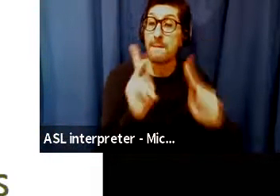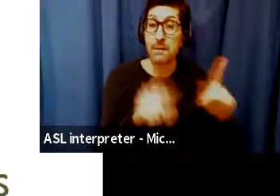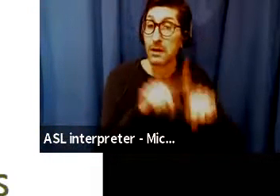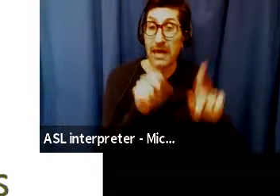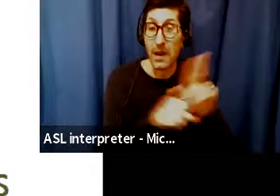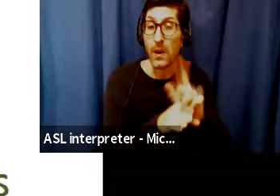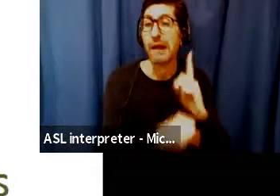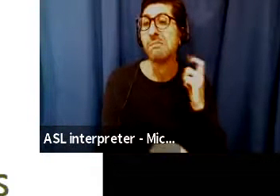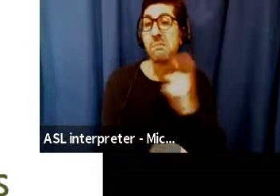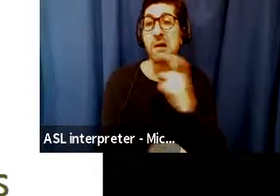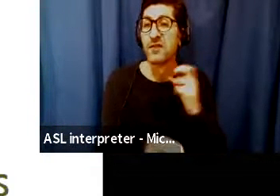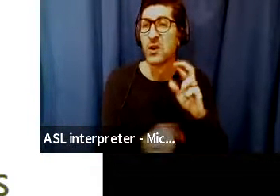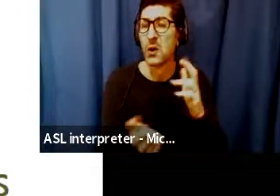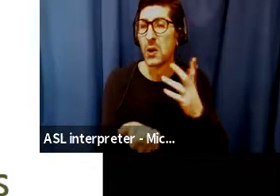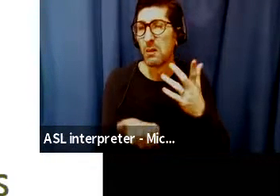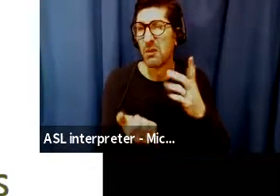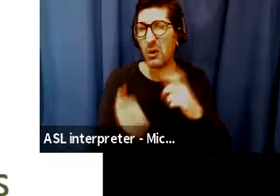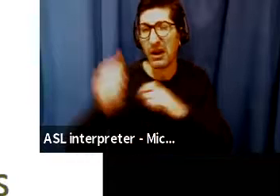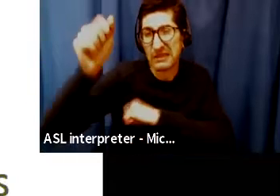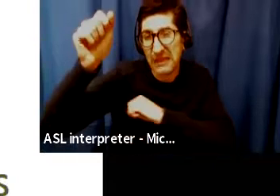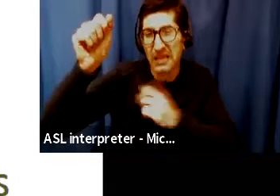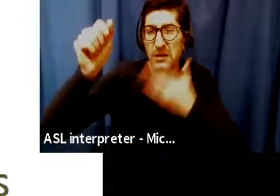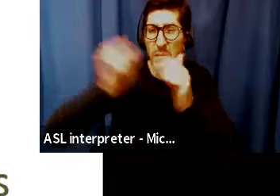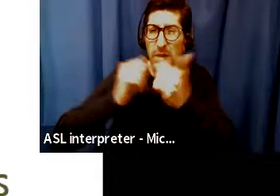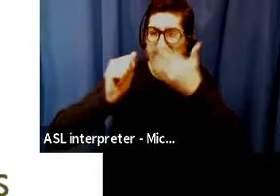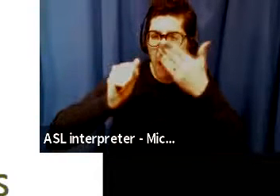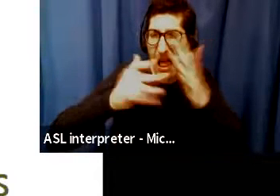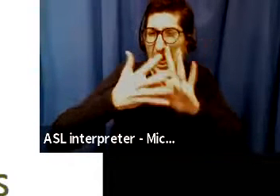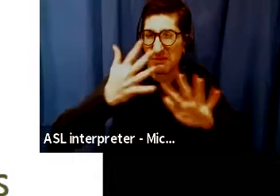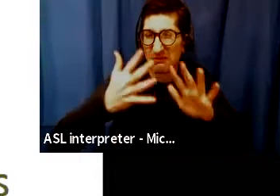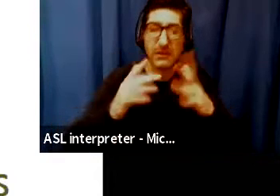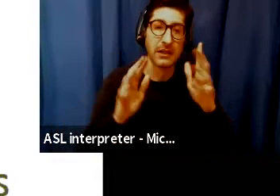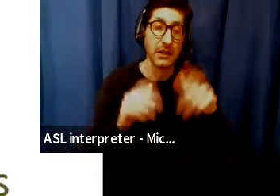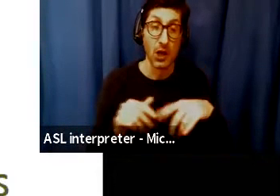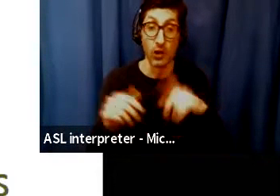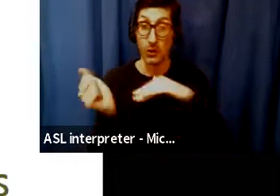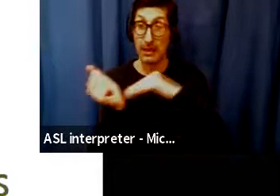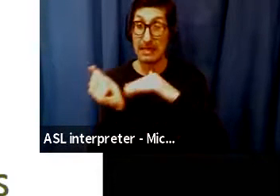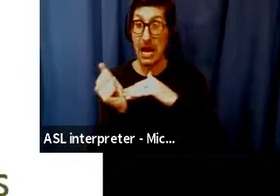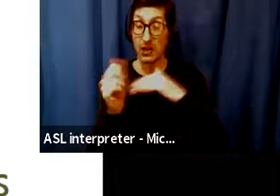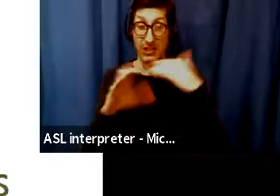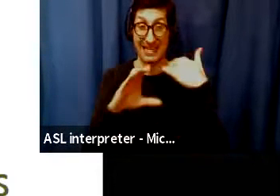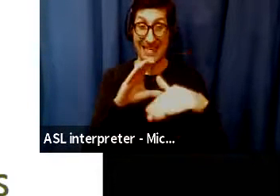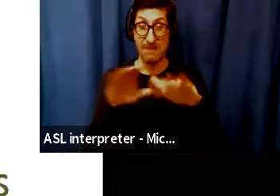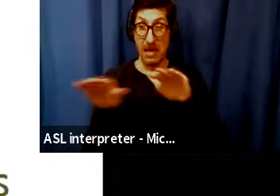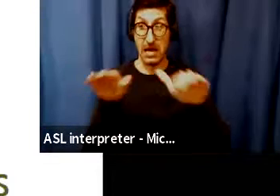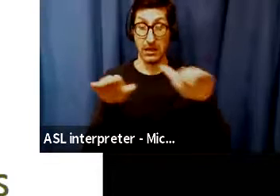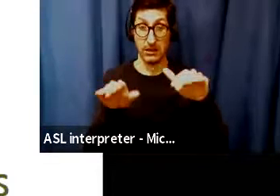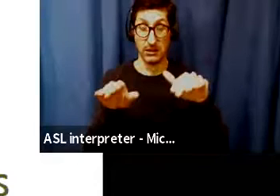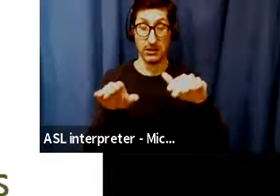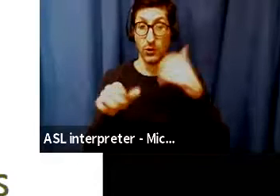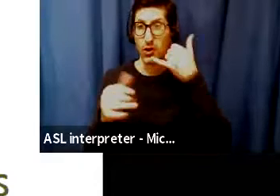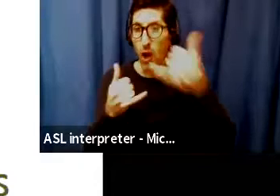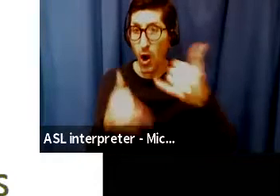scents. So what the doctor's office did is they sent out an email or called all of the patients who